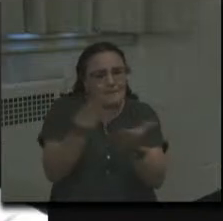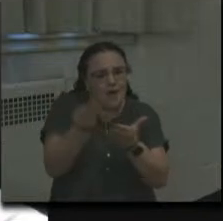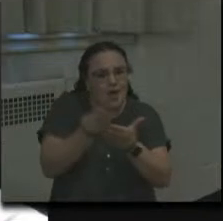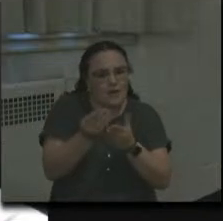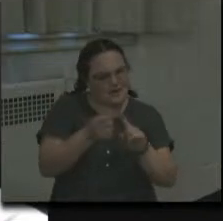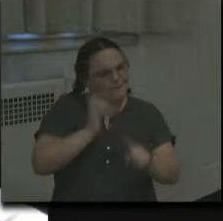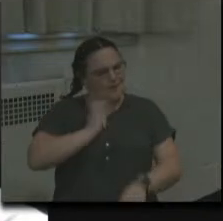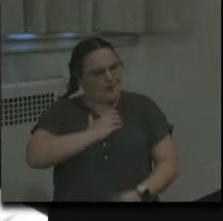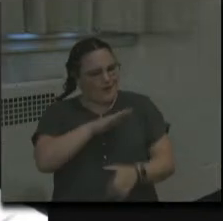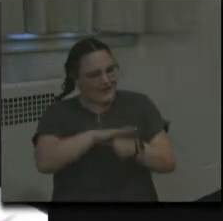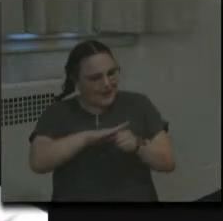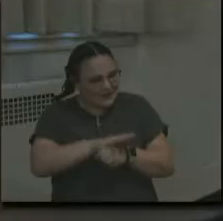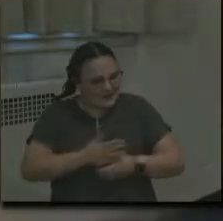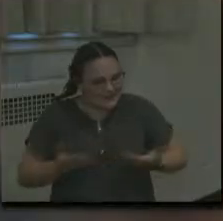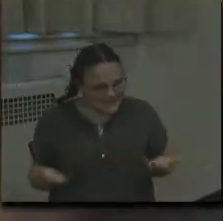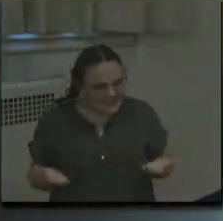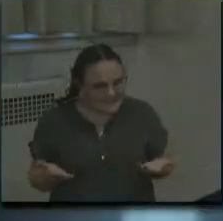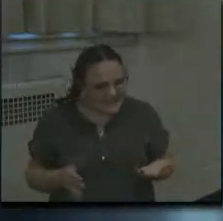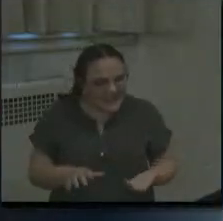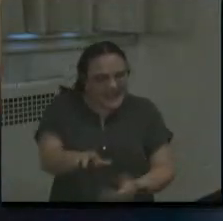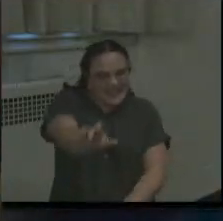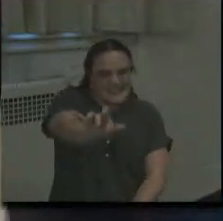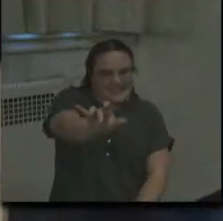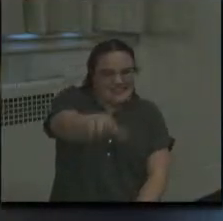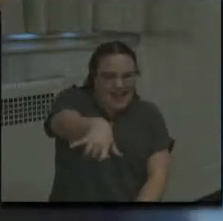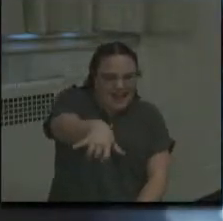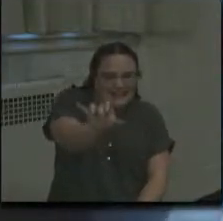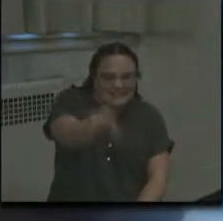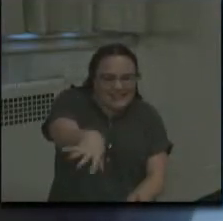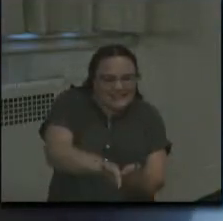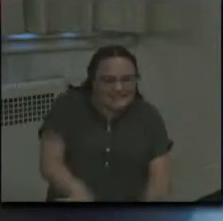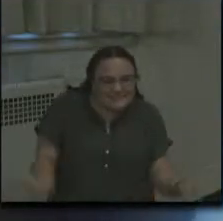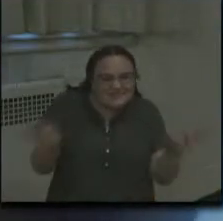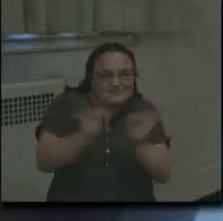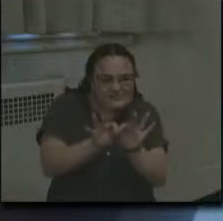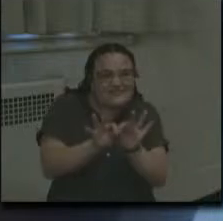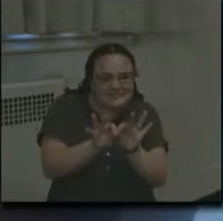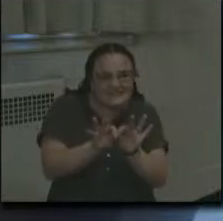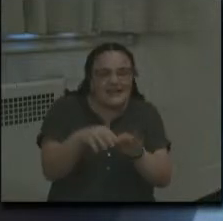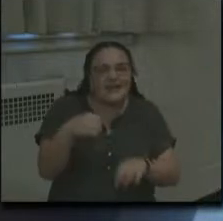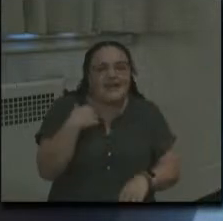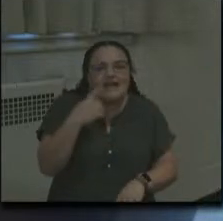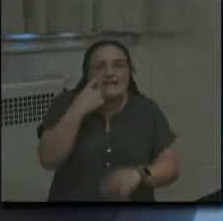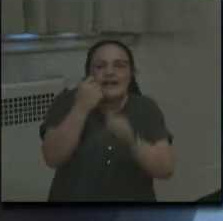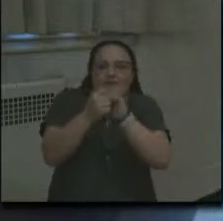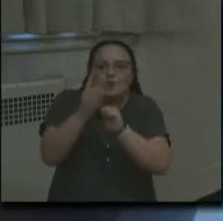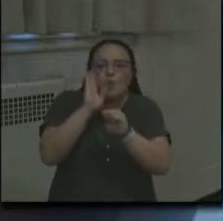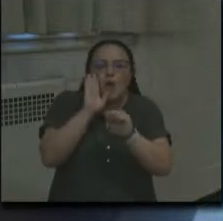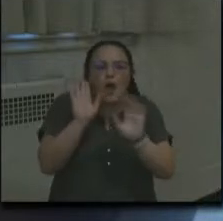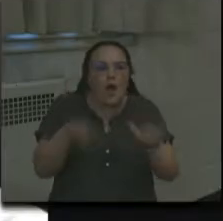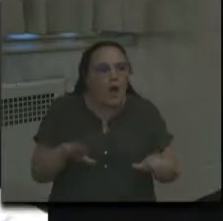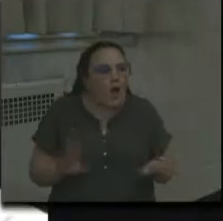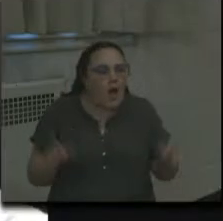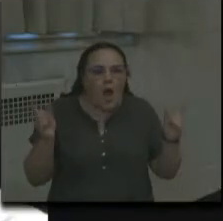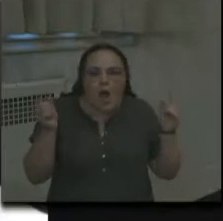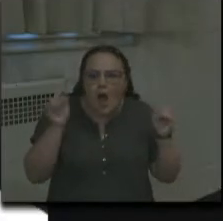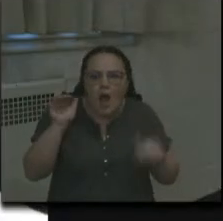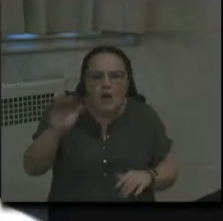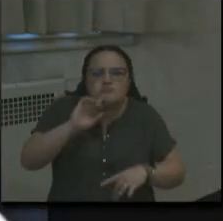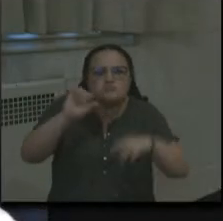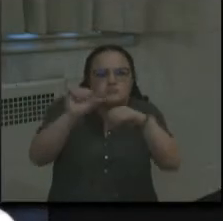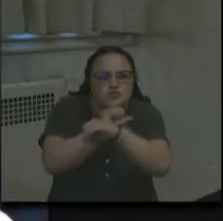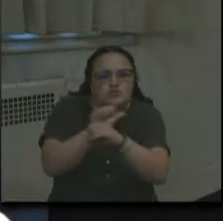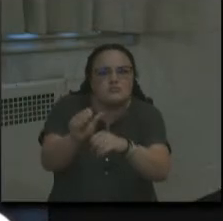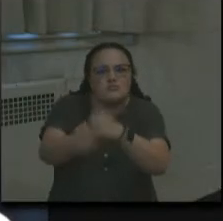Georgian. So those are the kinds of things that I think everyone will say that I have demonstrated